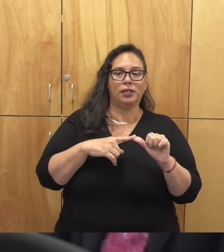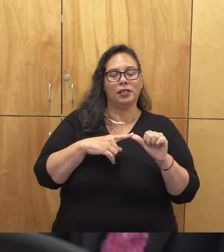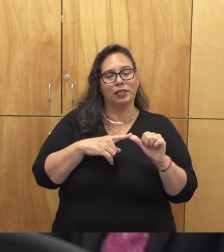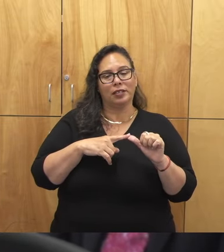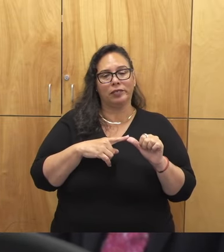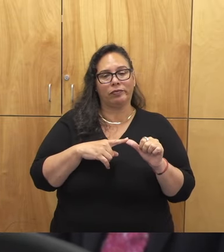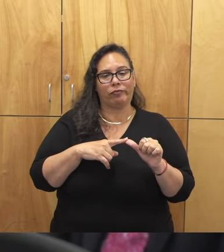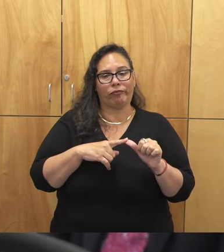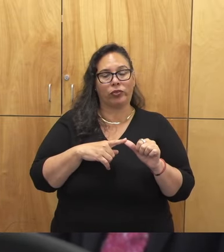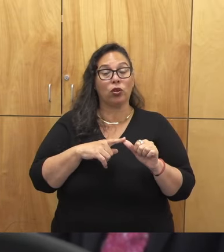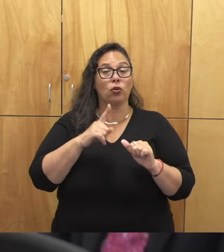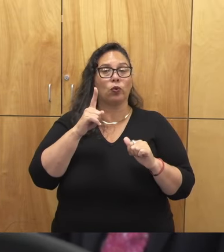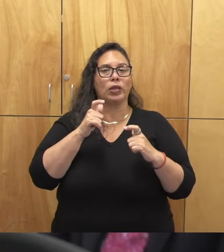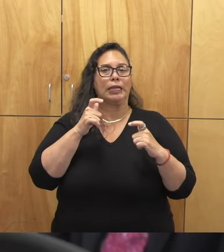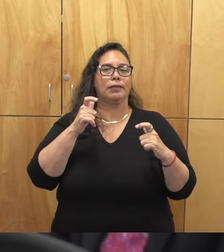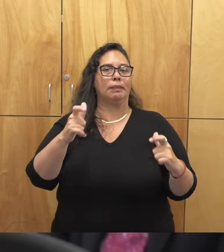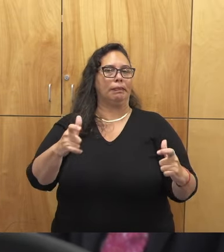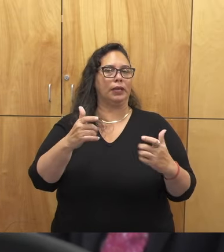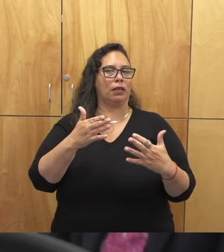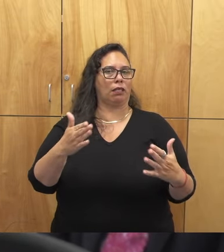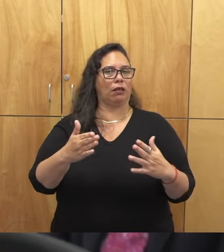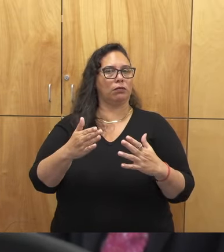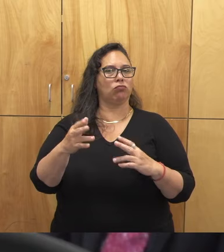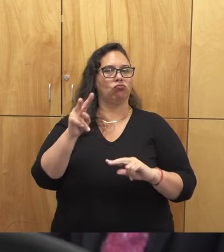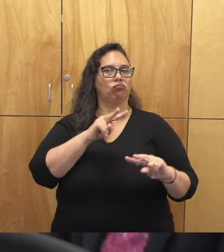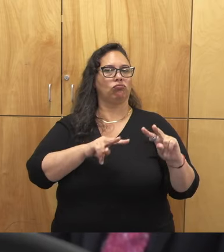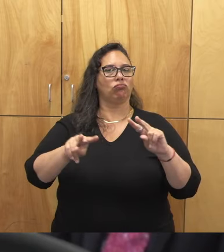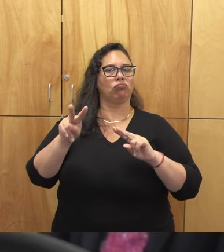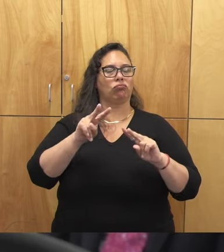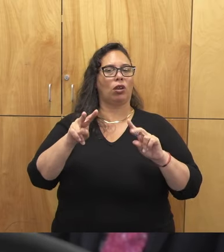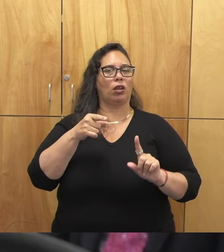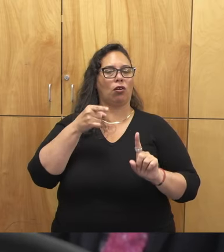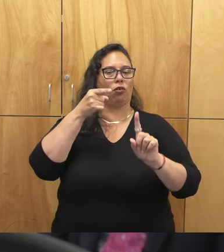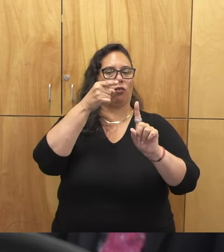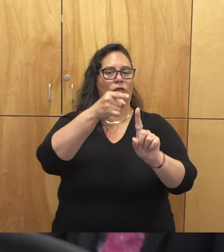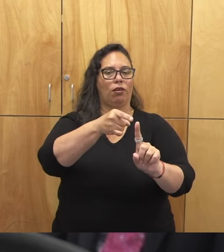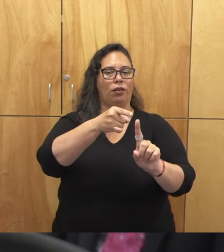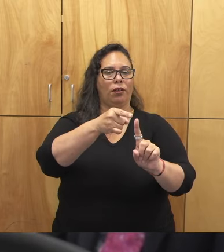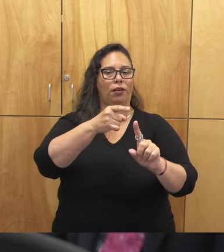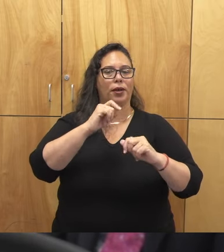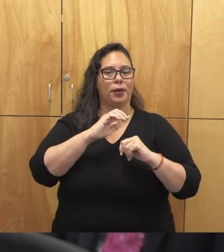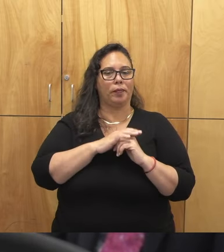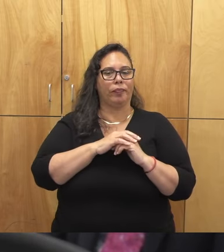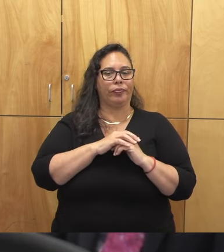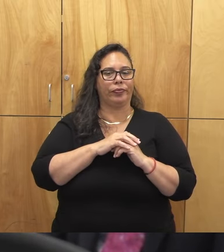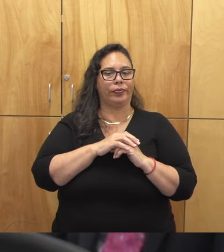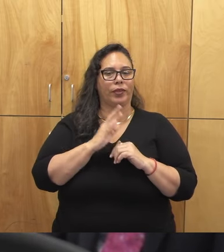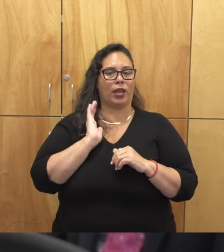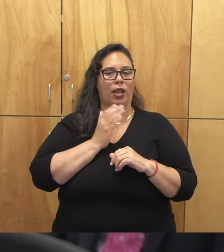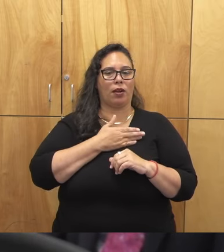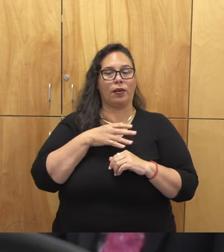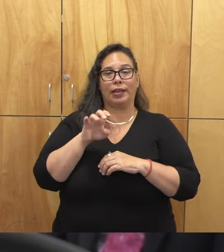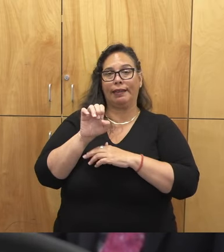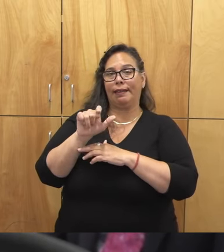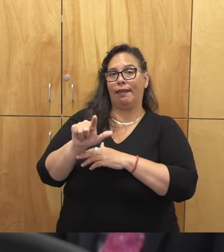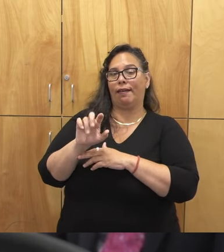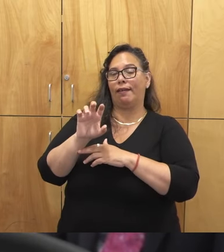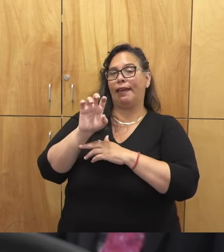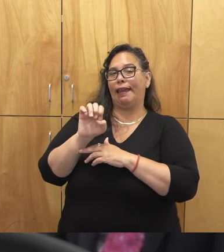that we're looking at is a goal specifically targeting our EL and our